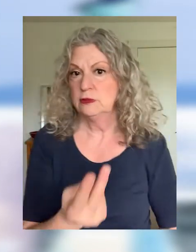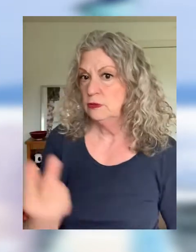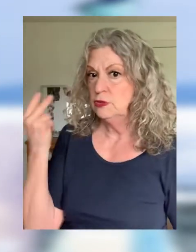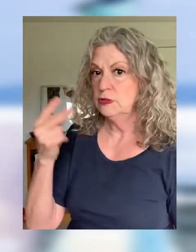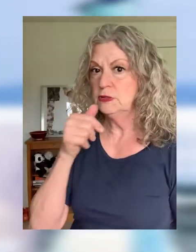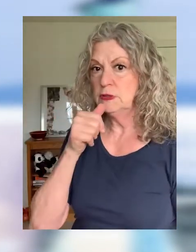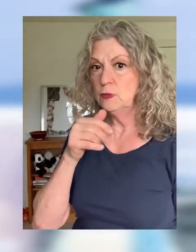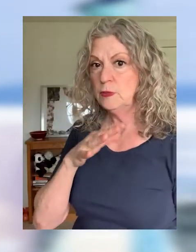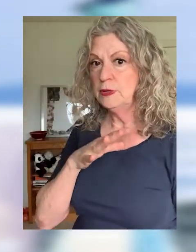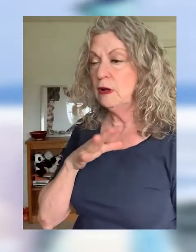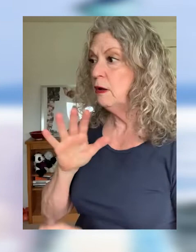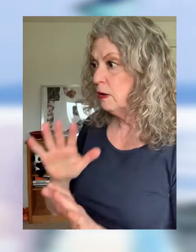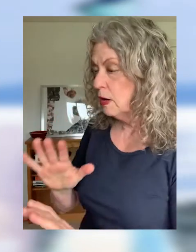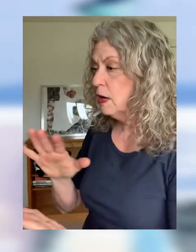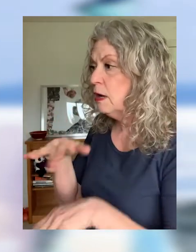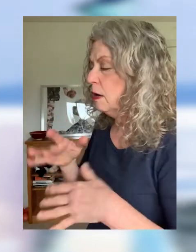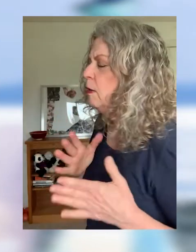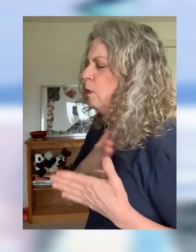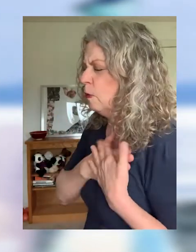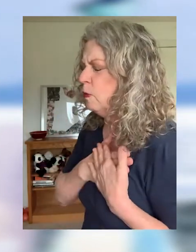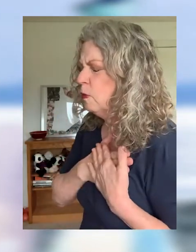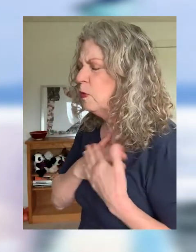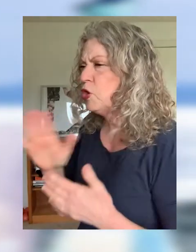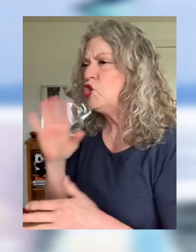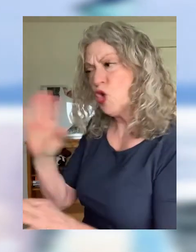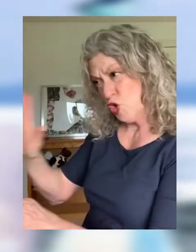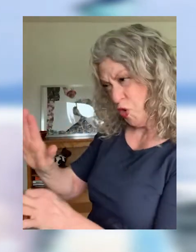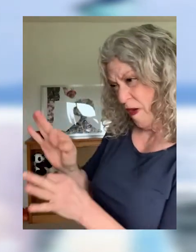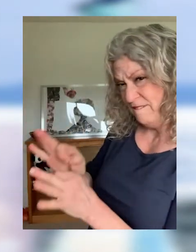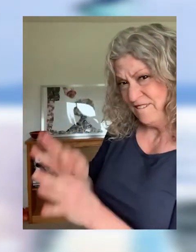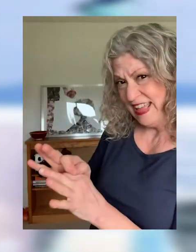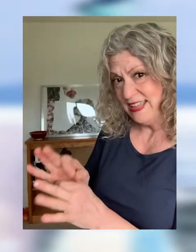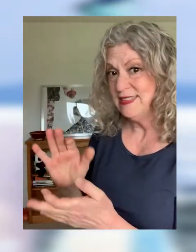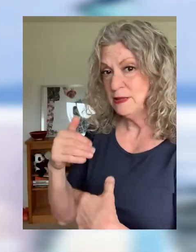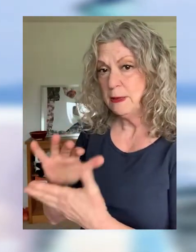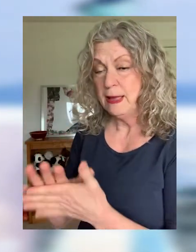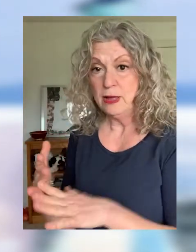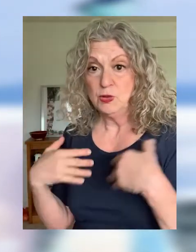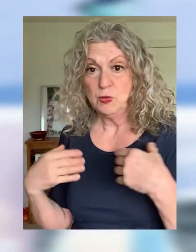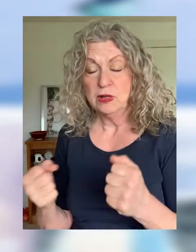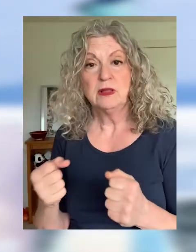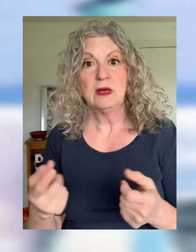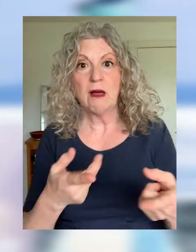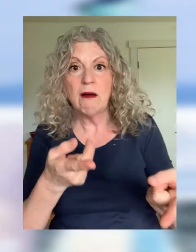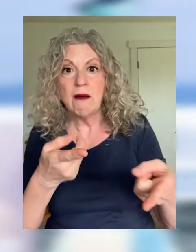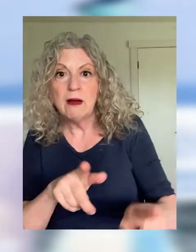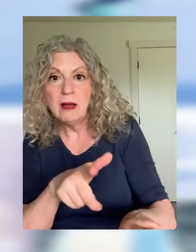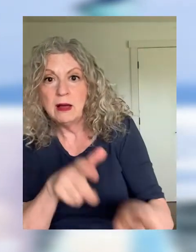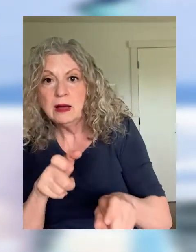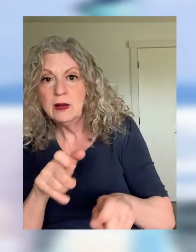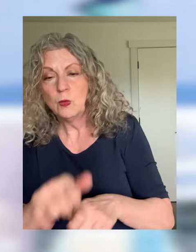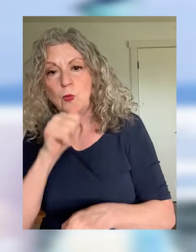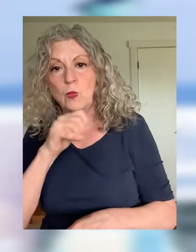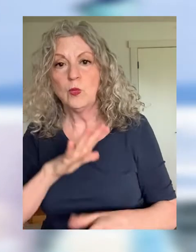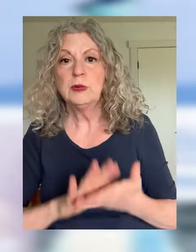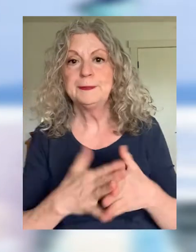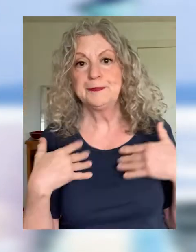and seeing her, he said, "Take heart, daughter, your faith has made you well." And instantly the woman was made